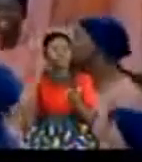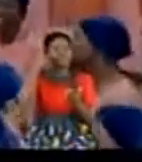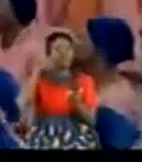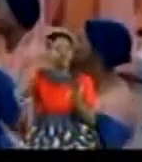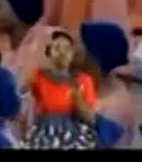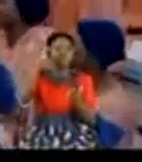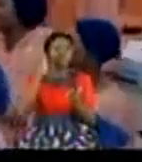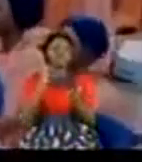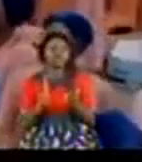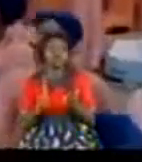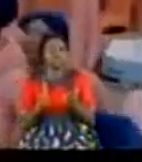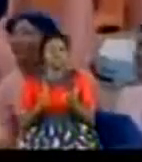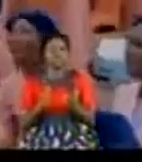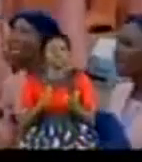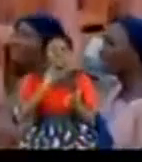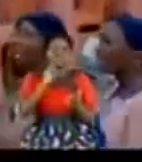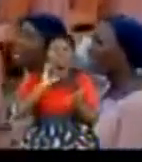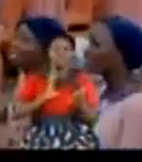God